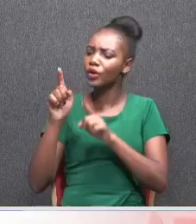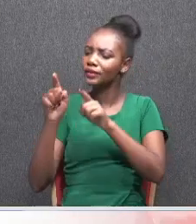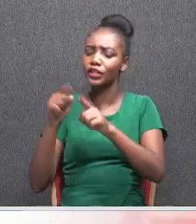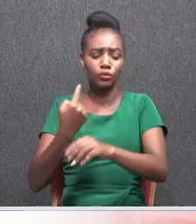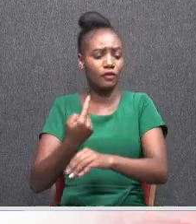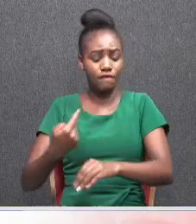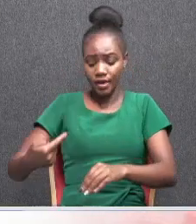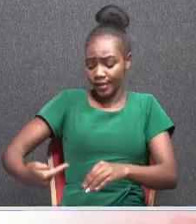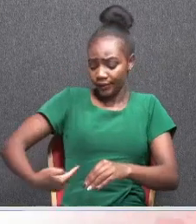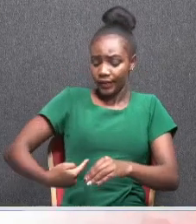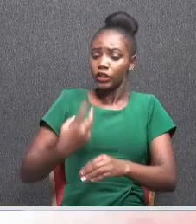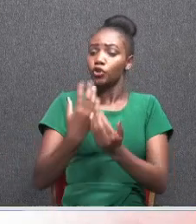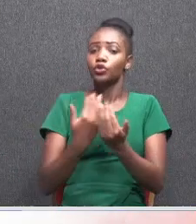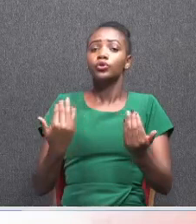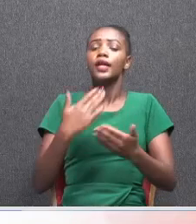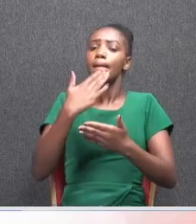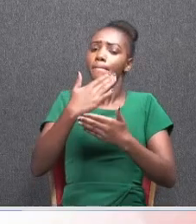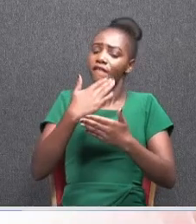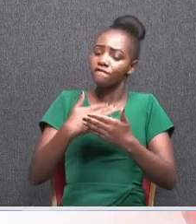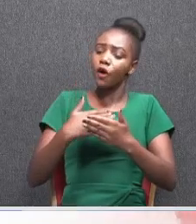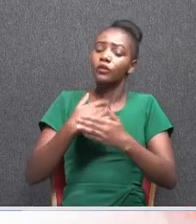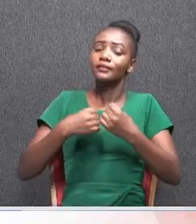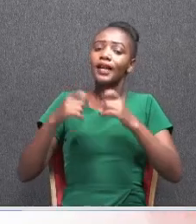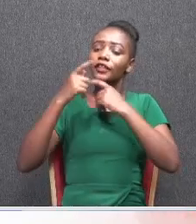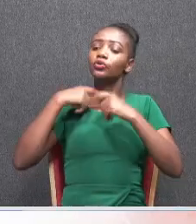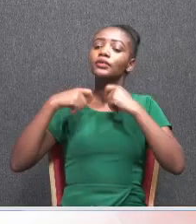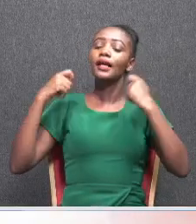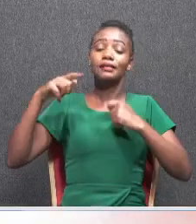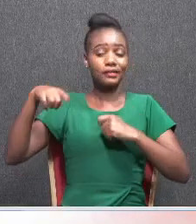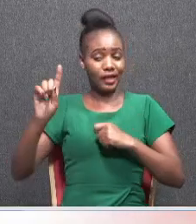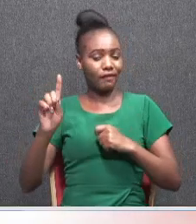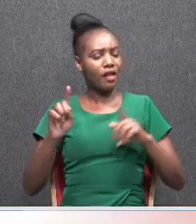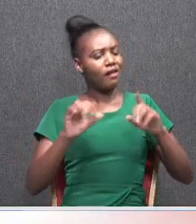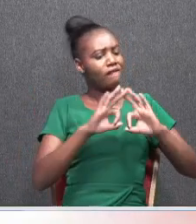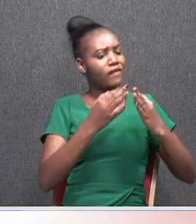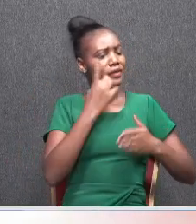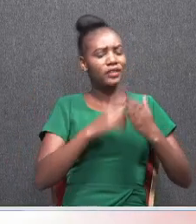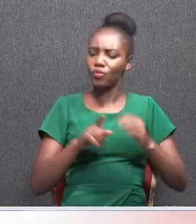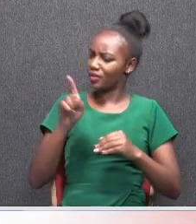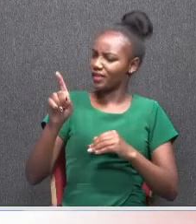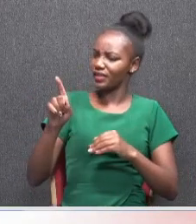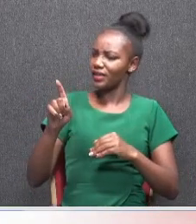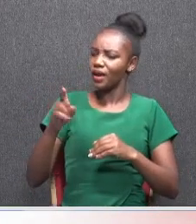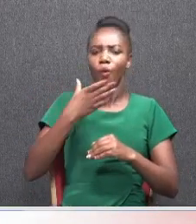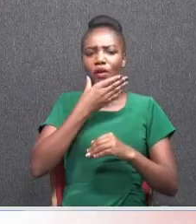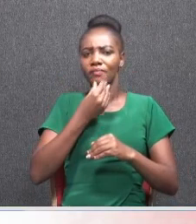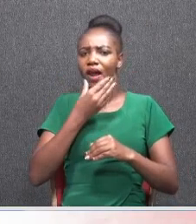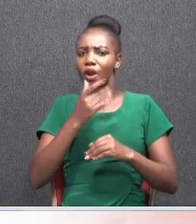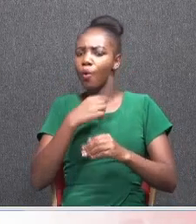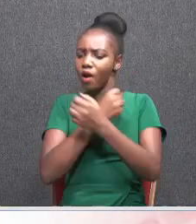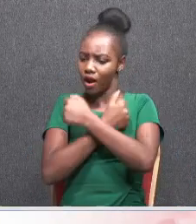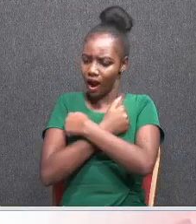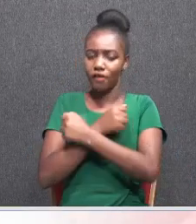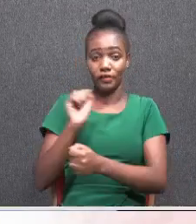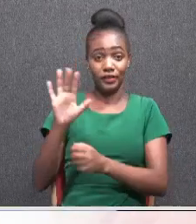with insulin before turning to himself, says Gakuru was a loving family man. Chichi Josephine reports